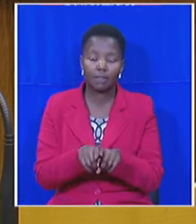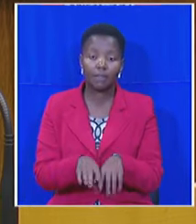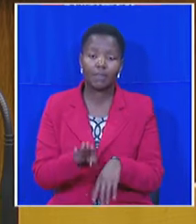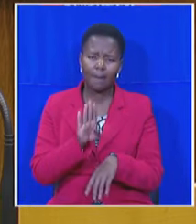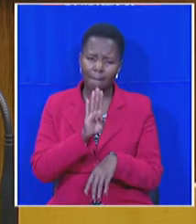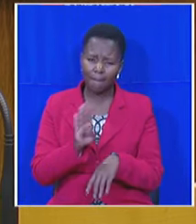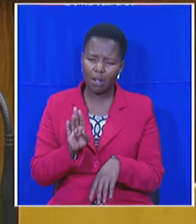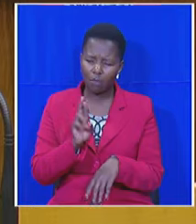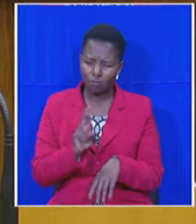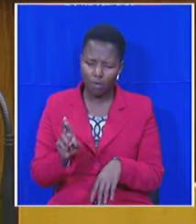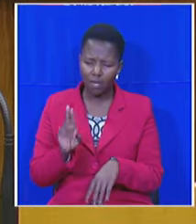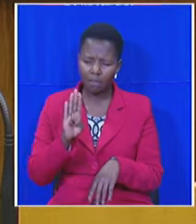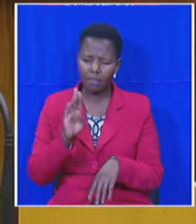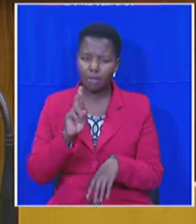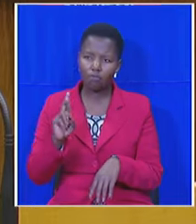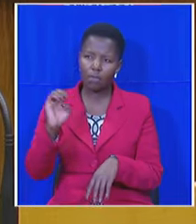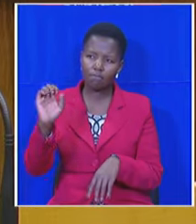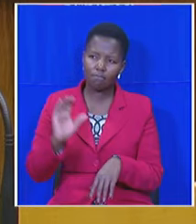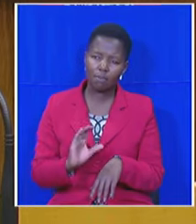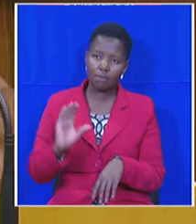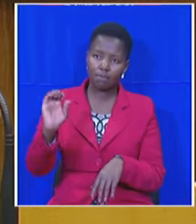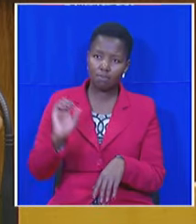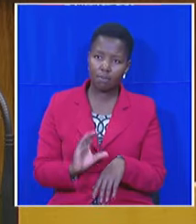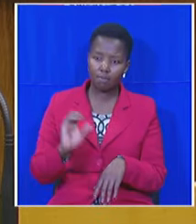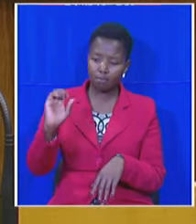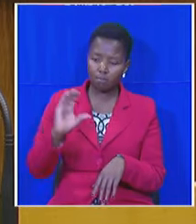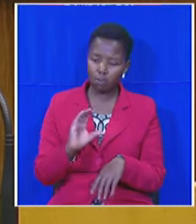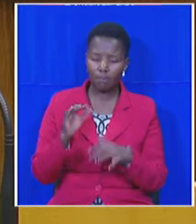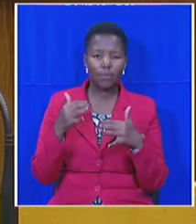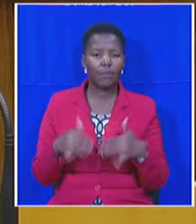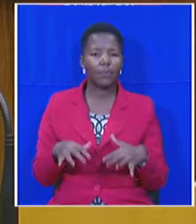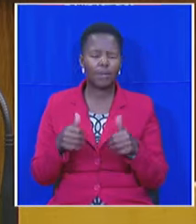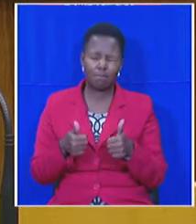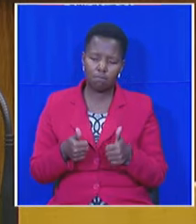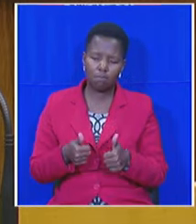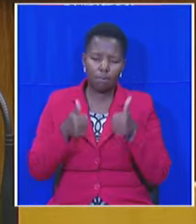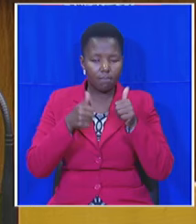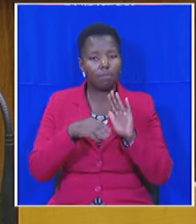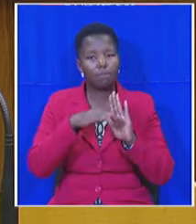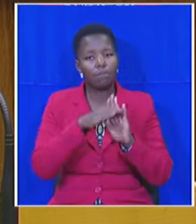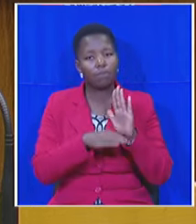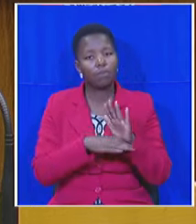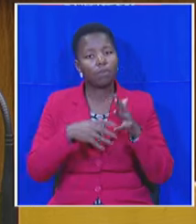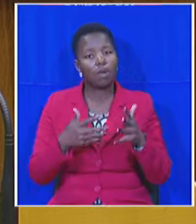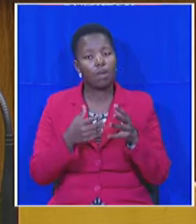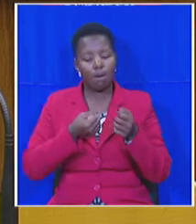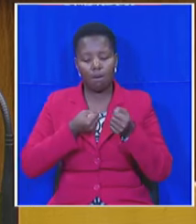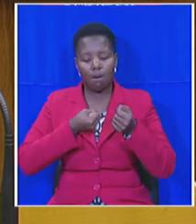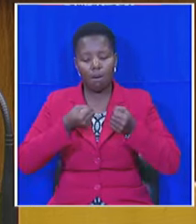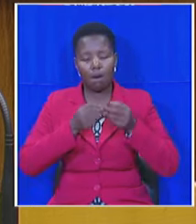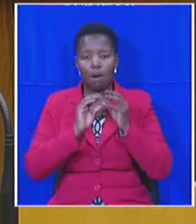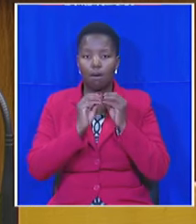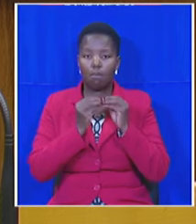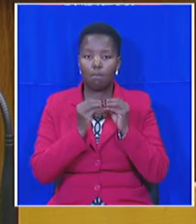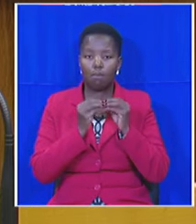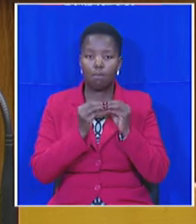Billions have come in the country, and one of the remarkable programs has been the auto sector, which has drawn in